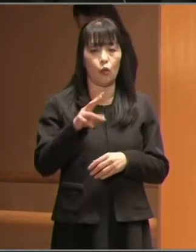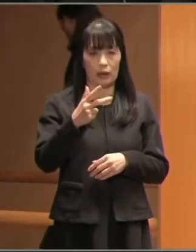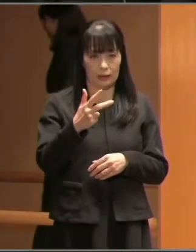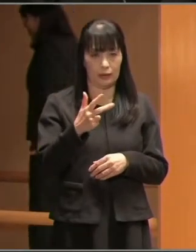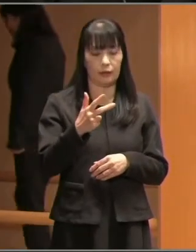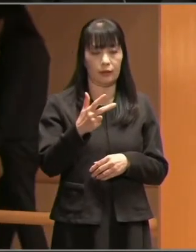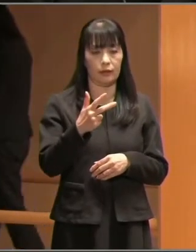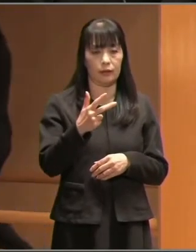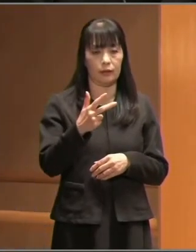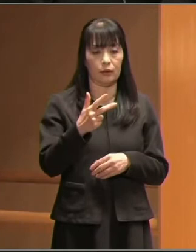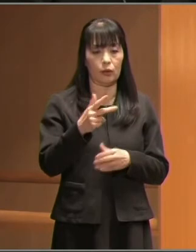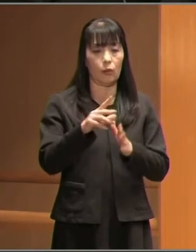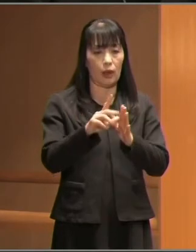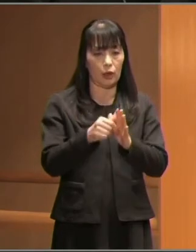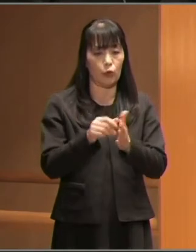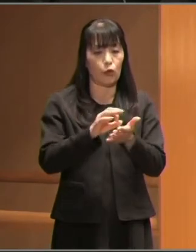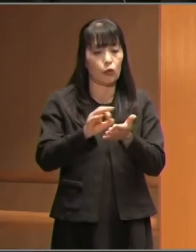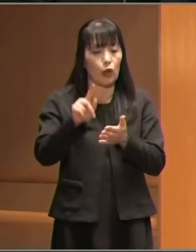Washi,